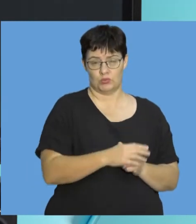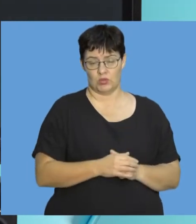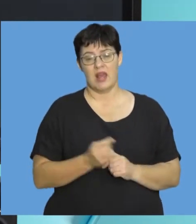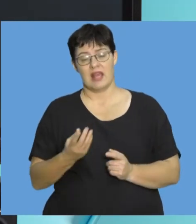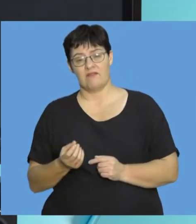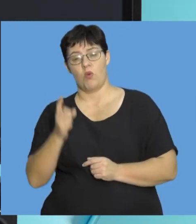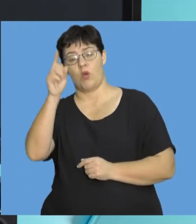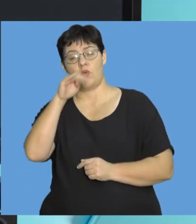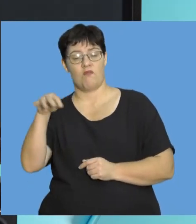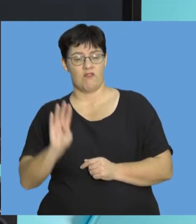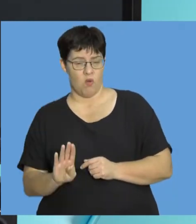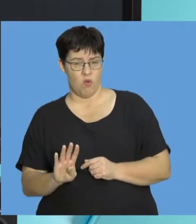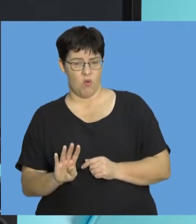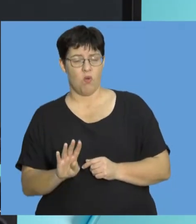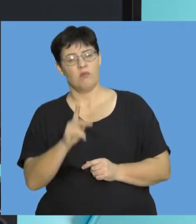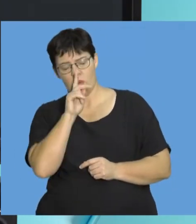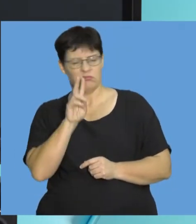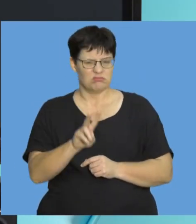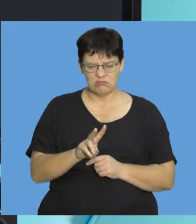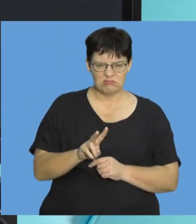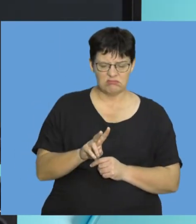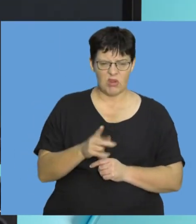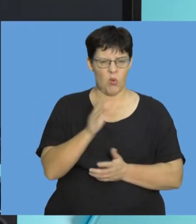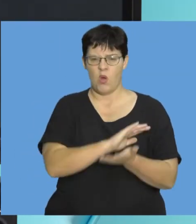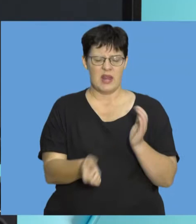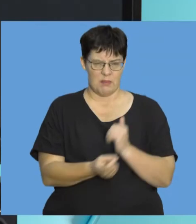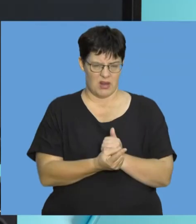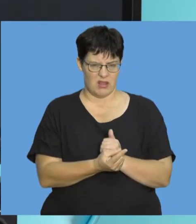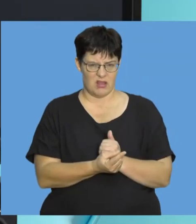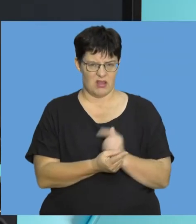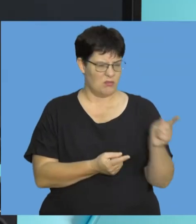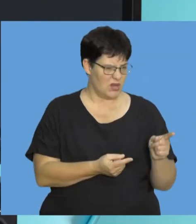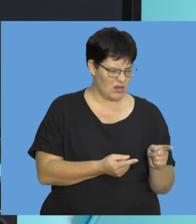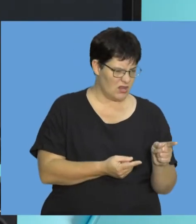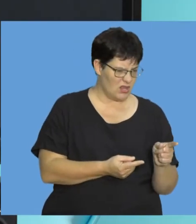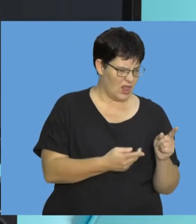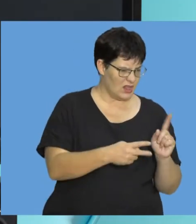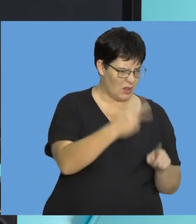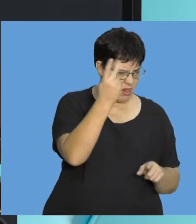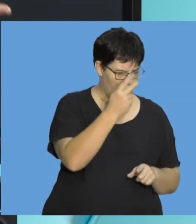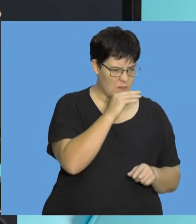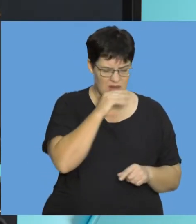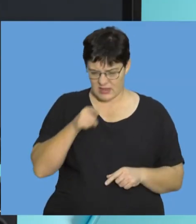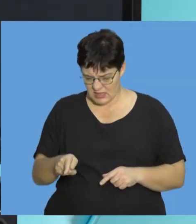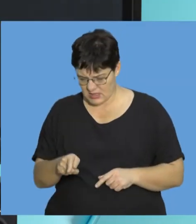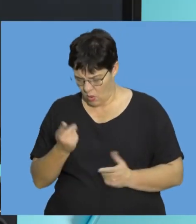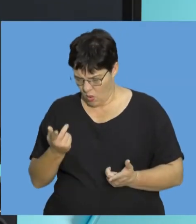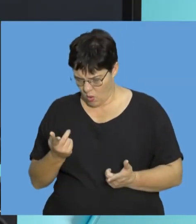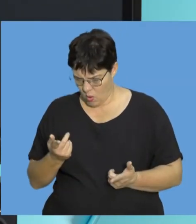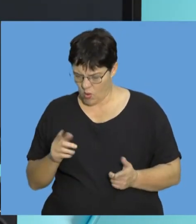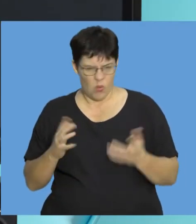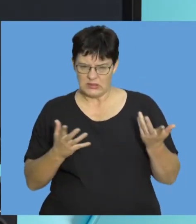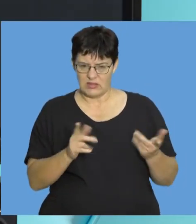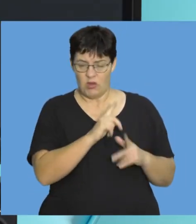and then I give you 1 over 4, then you look at what exactly is it that is happening there. Is this twice that? If not, then employ